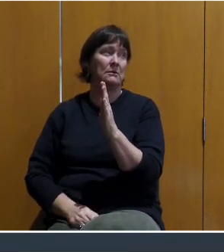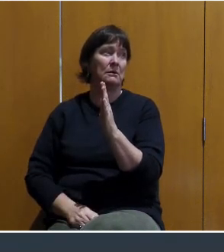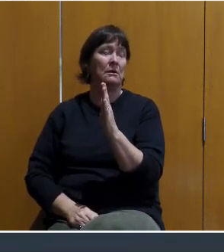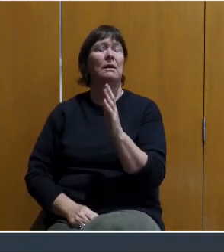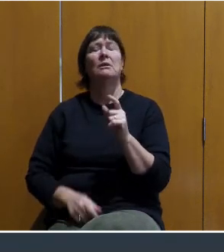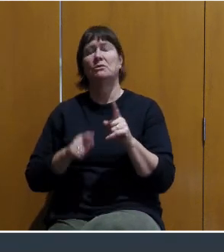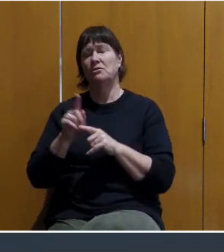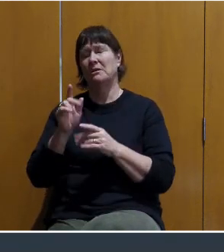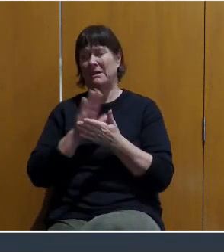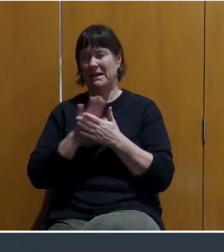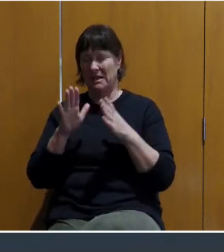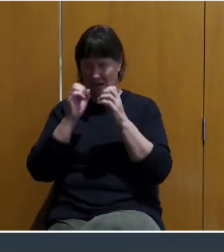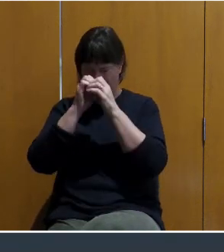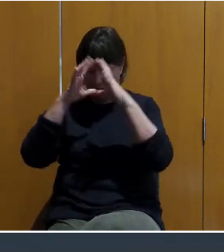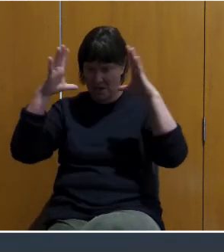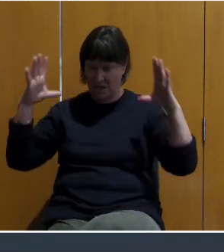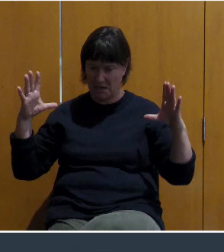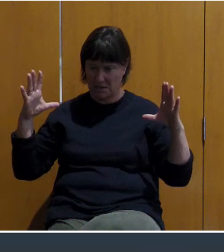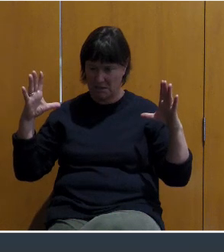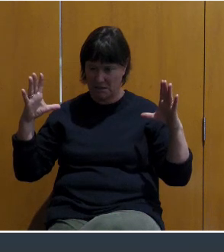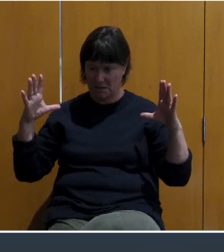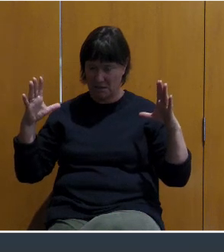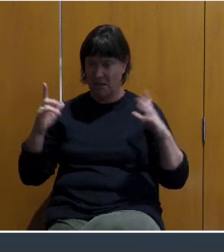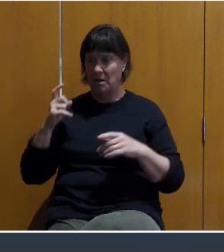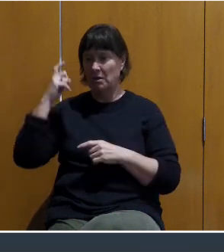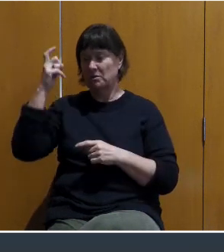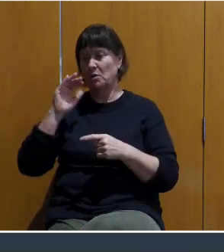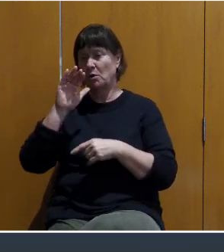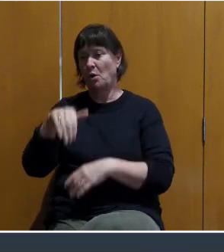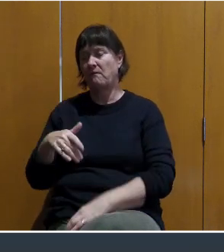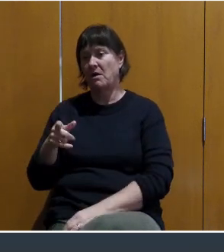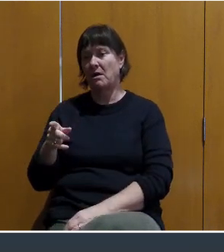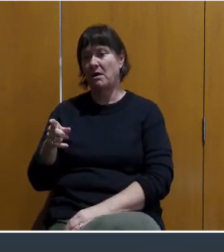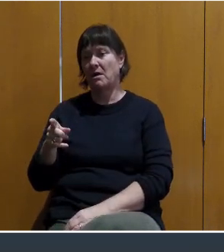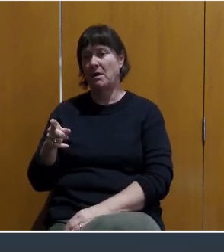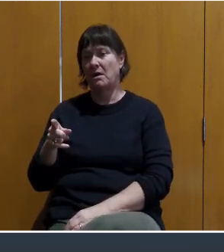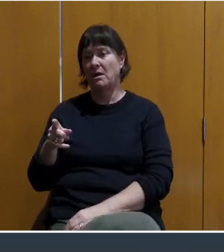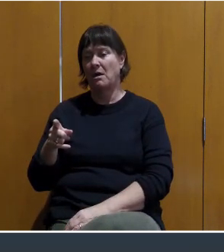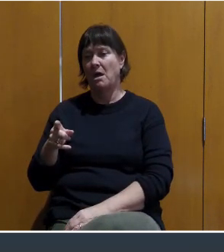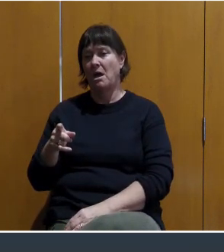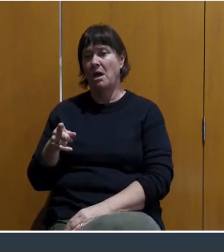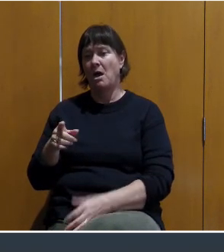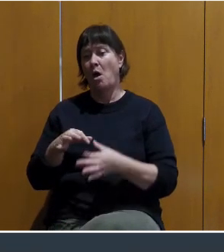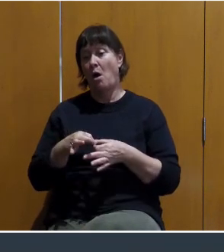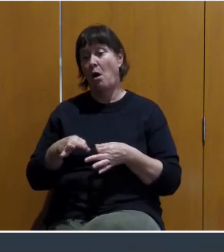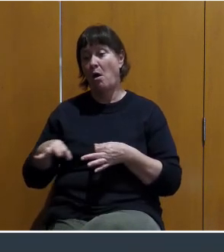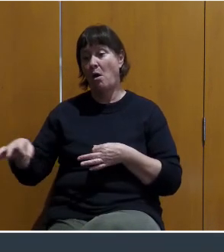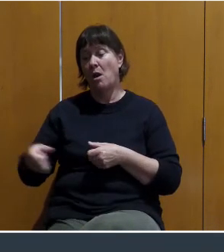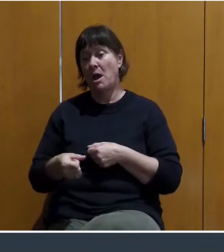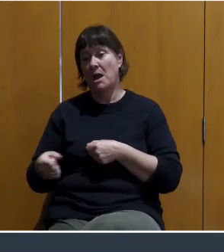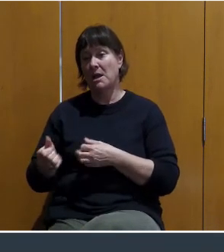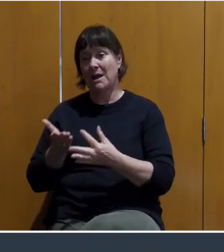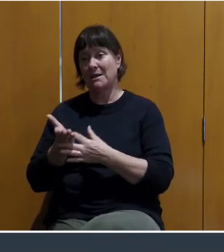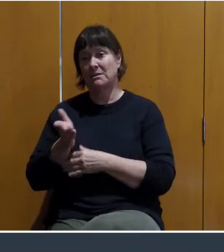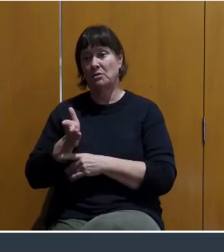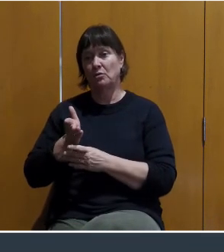get straight in my head that concern around maintaining on-lead access through the